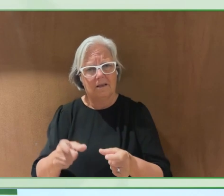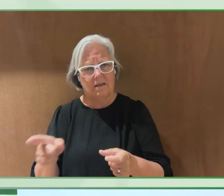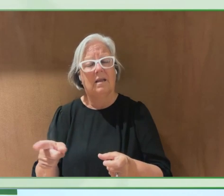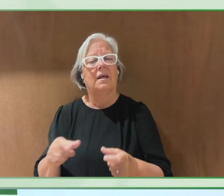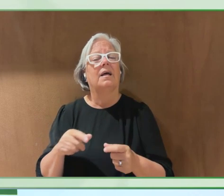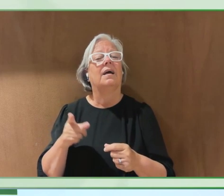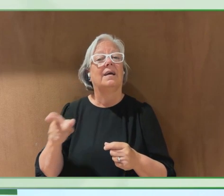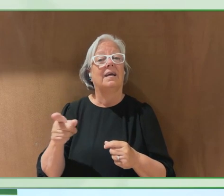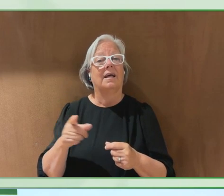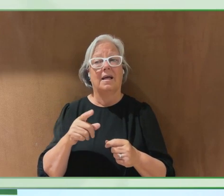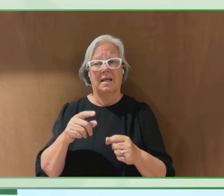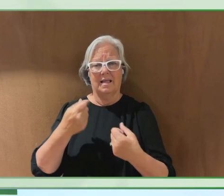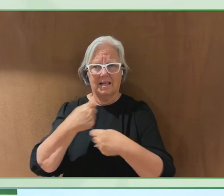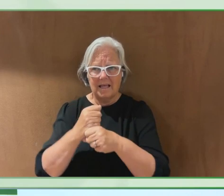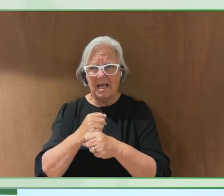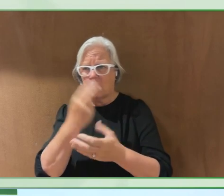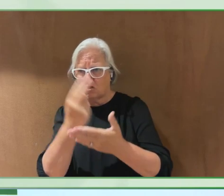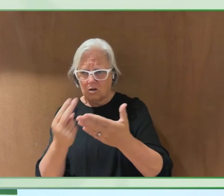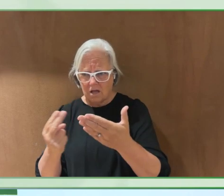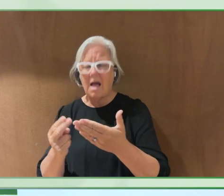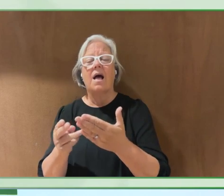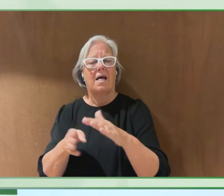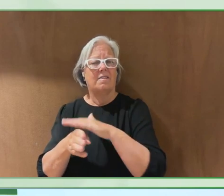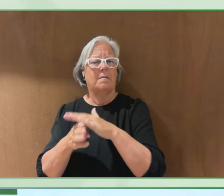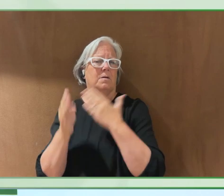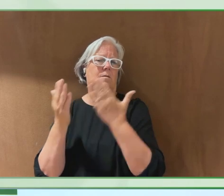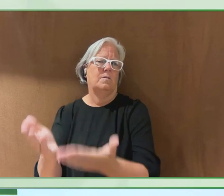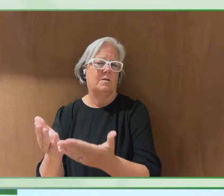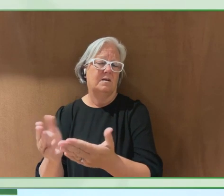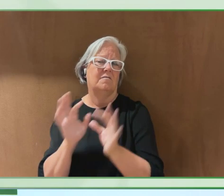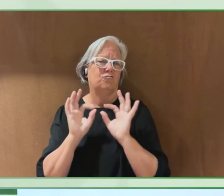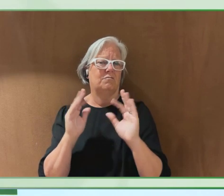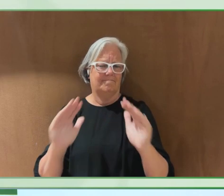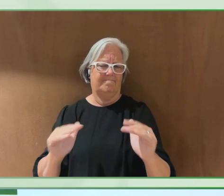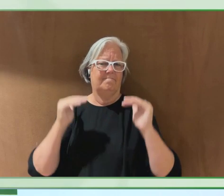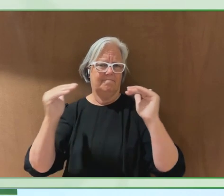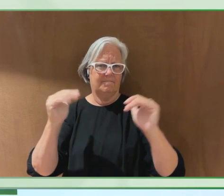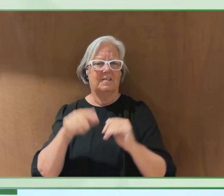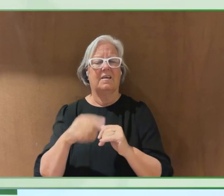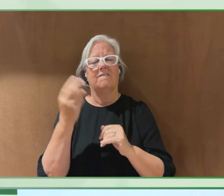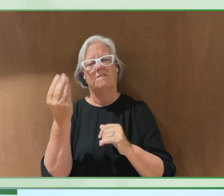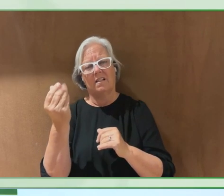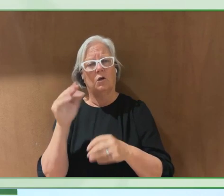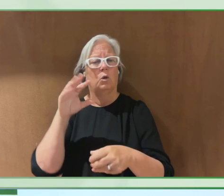architecture accessible for that person. This is, again, a Center of Excellence for Financial Inclusion Success. Next slide, please.